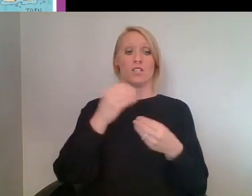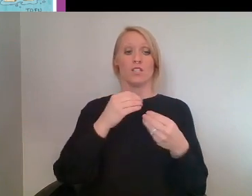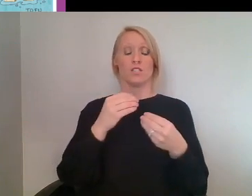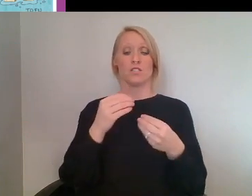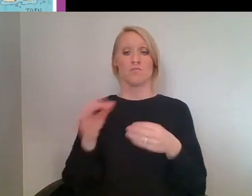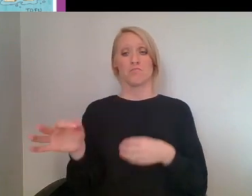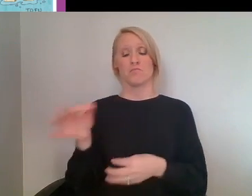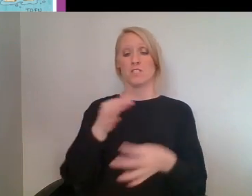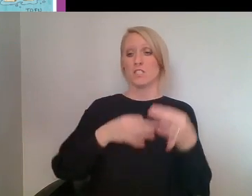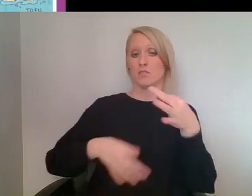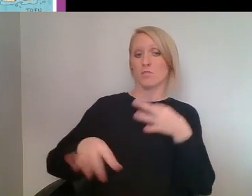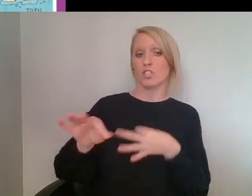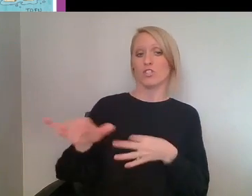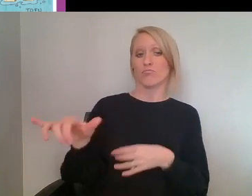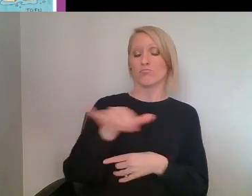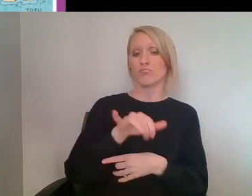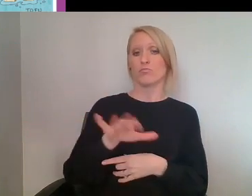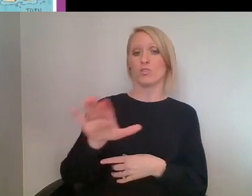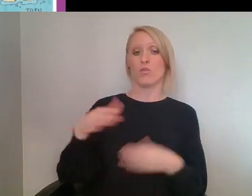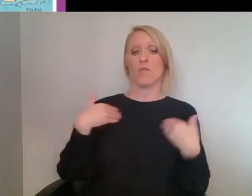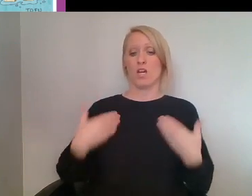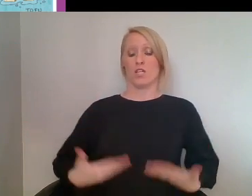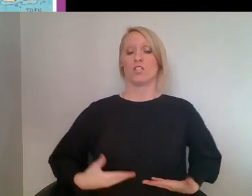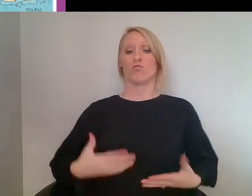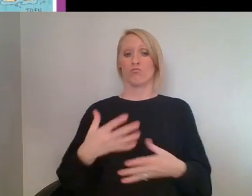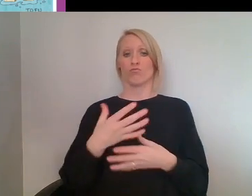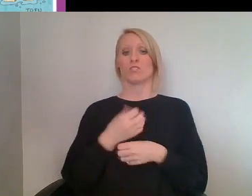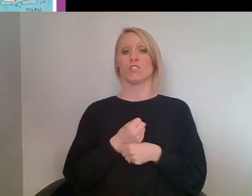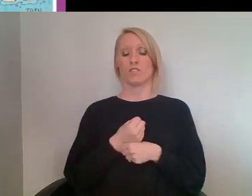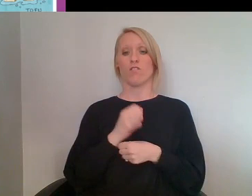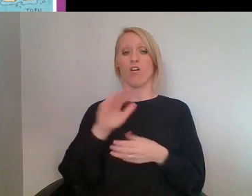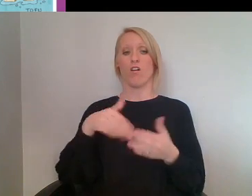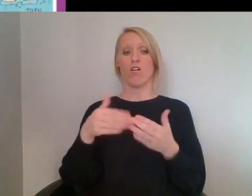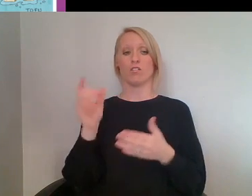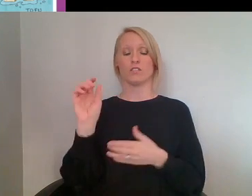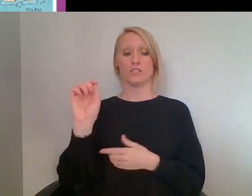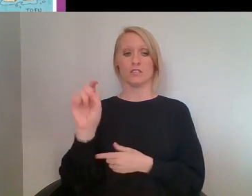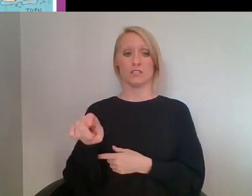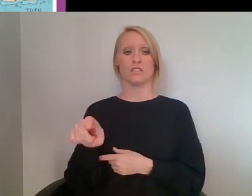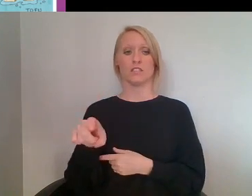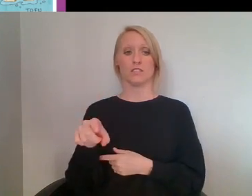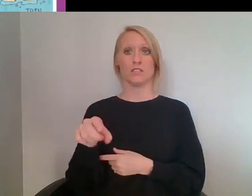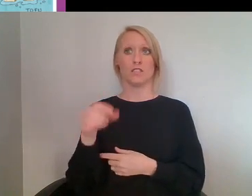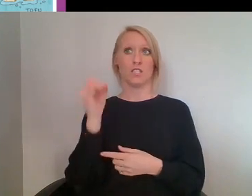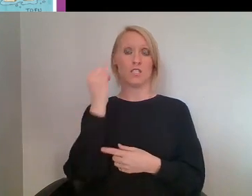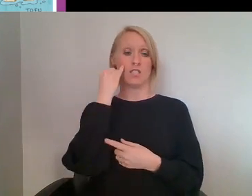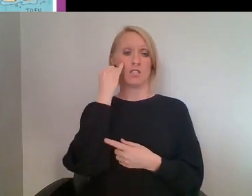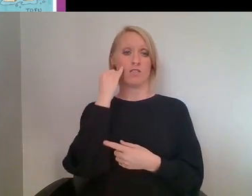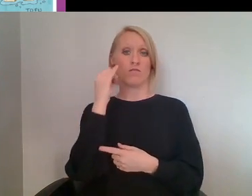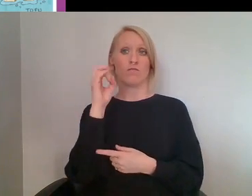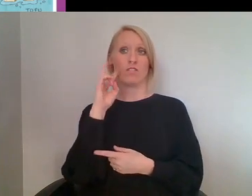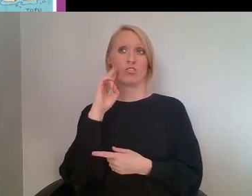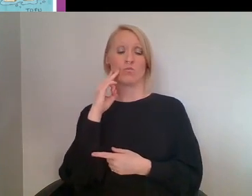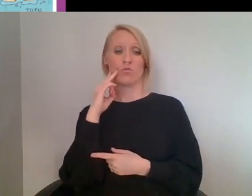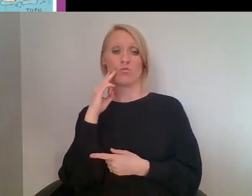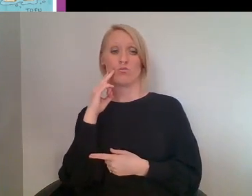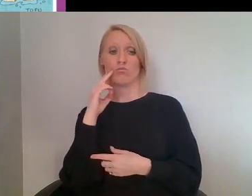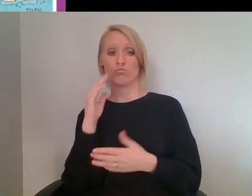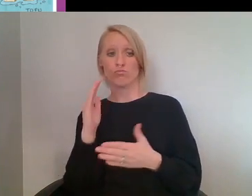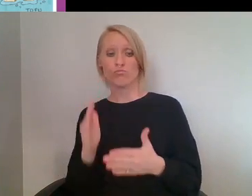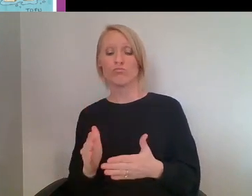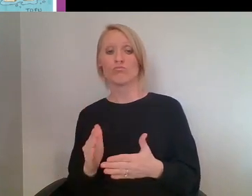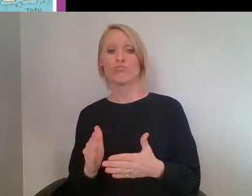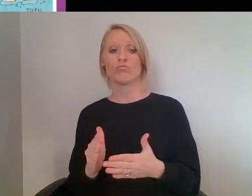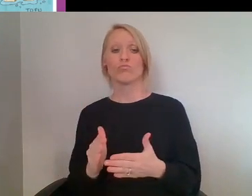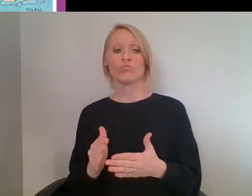get everything that it needs. So if you are a vegetarian, vegan, or on a diet that isn't incorporating animal products, you'll want to make